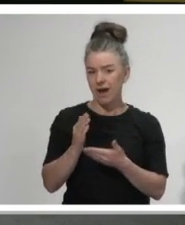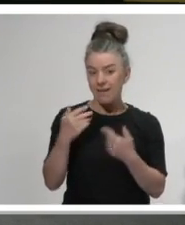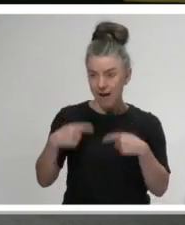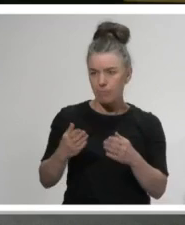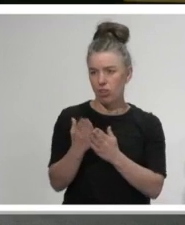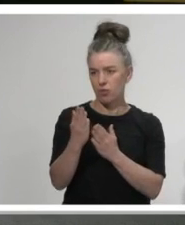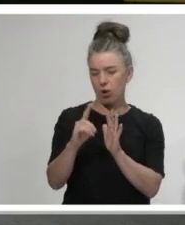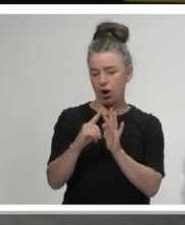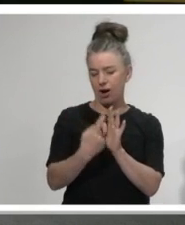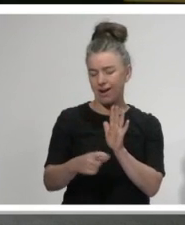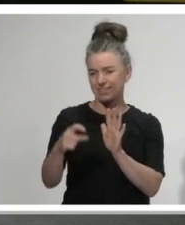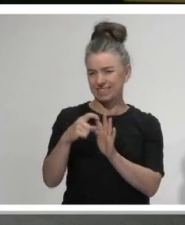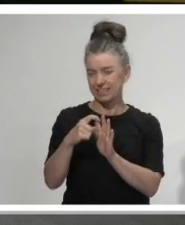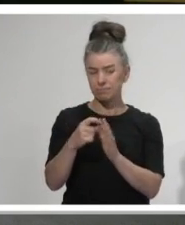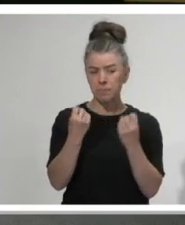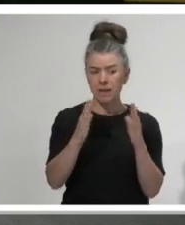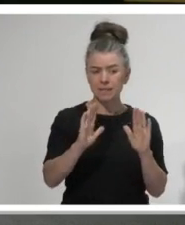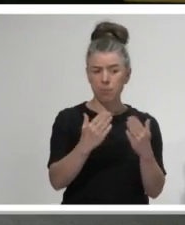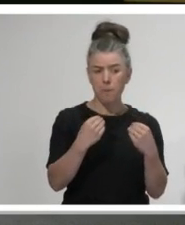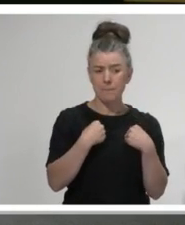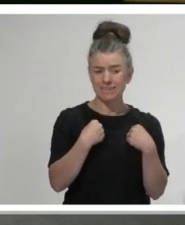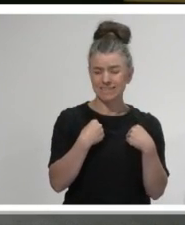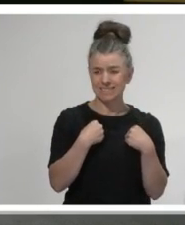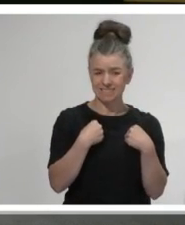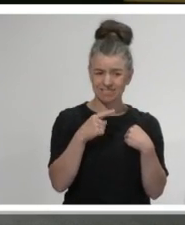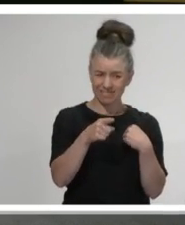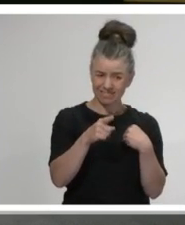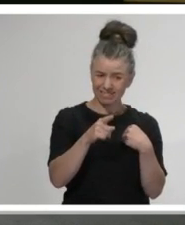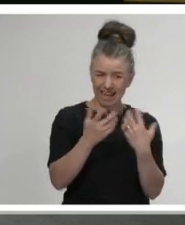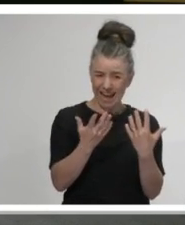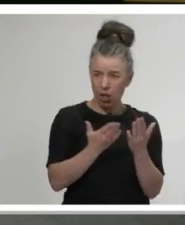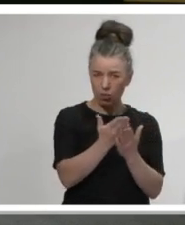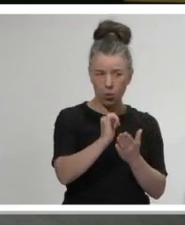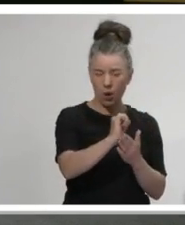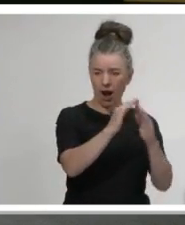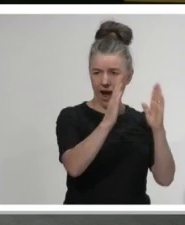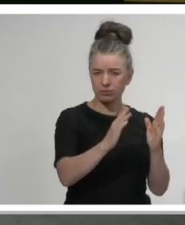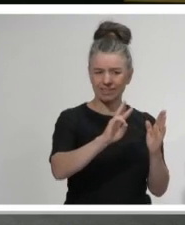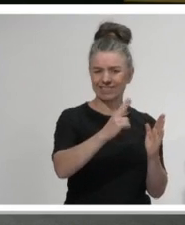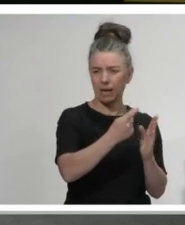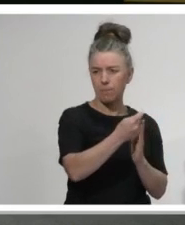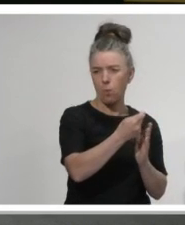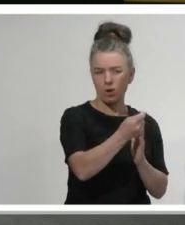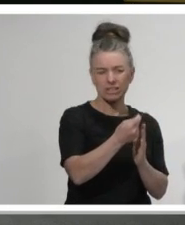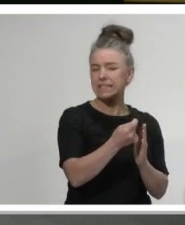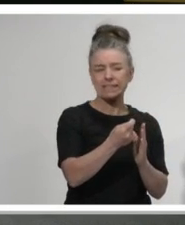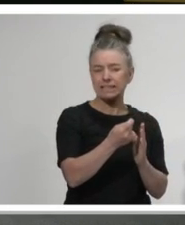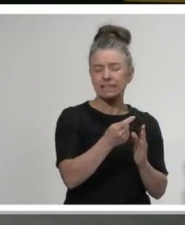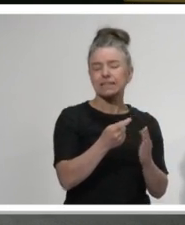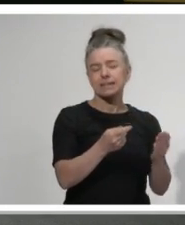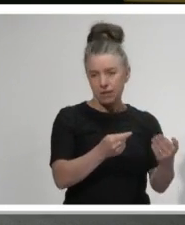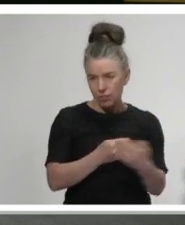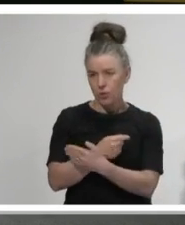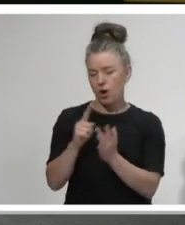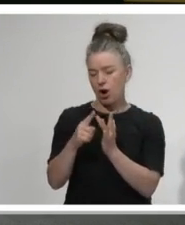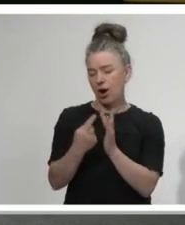businesses, many of whom often are financed off the back perhaps of a second mortgage on their home, to get support that does not require